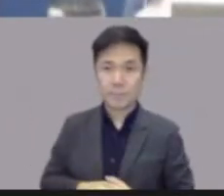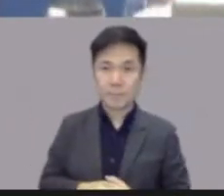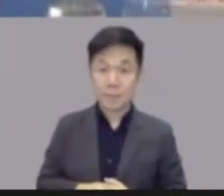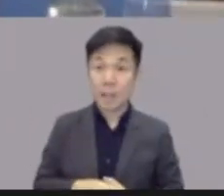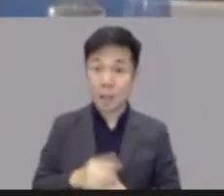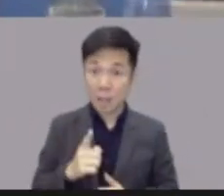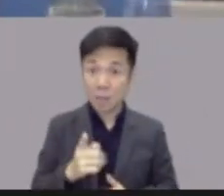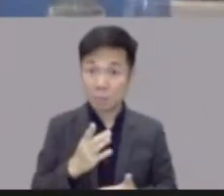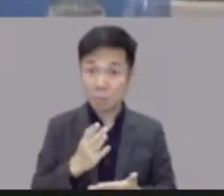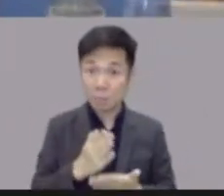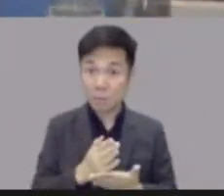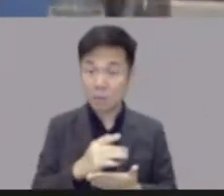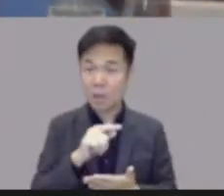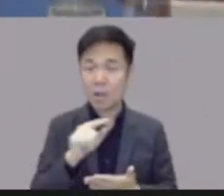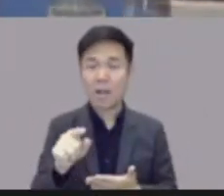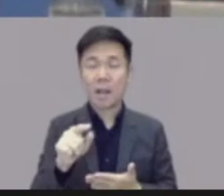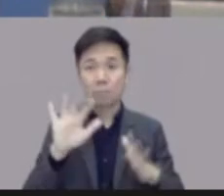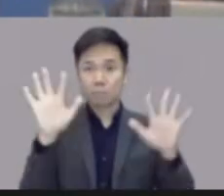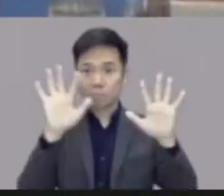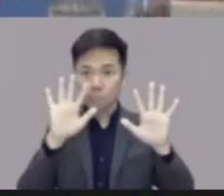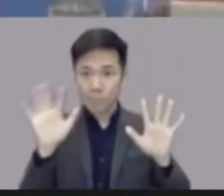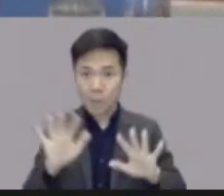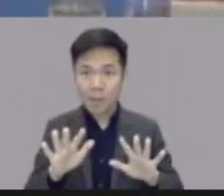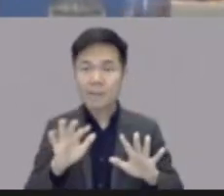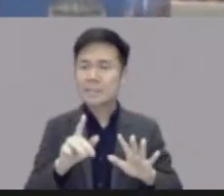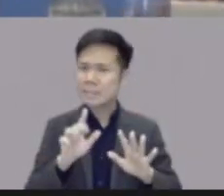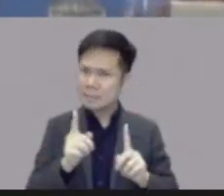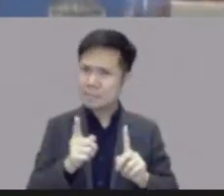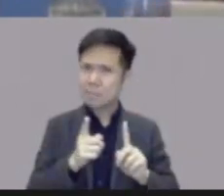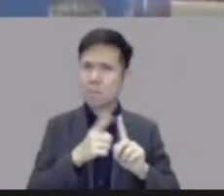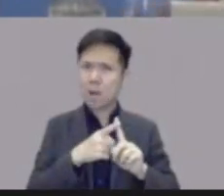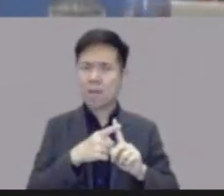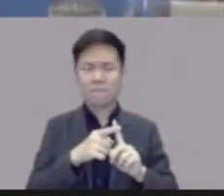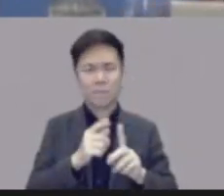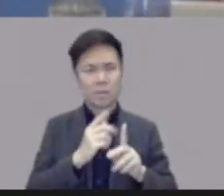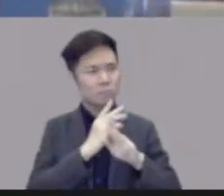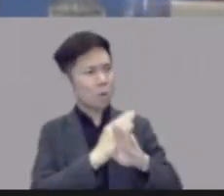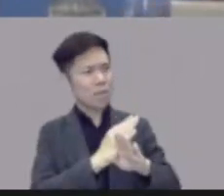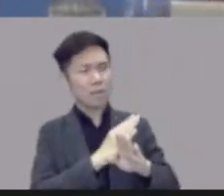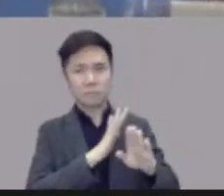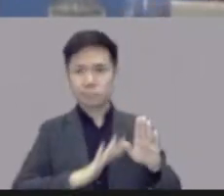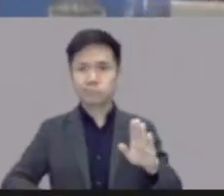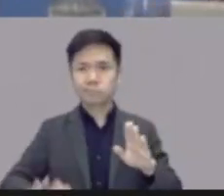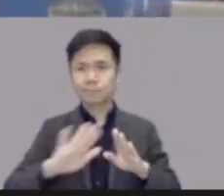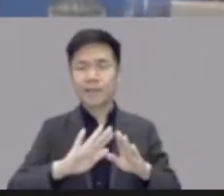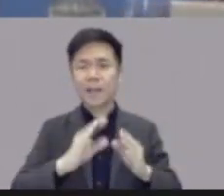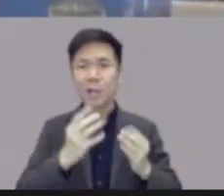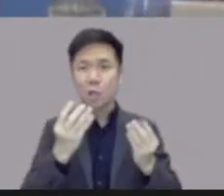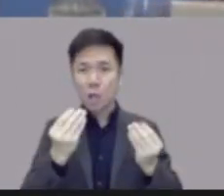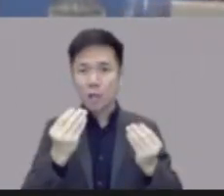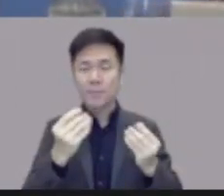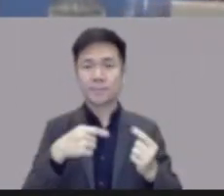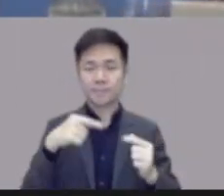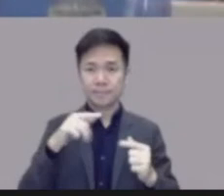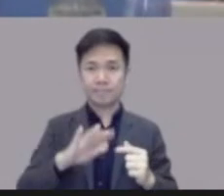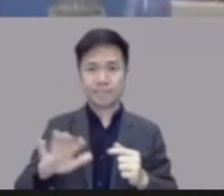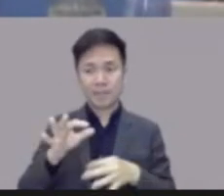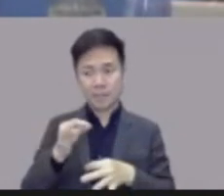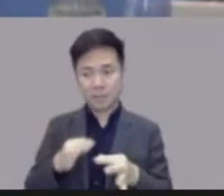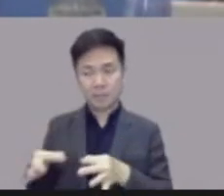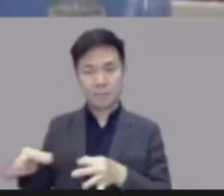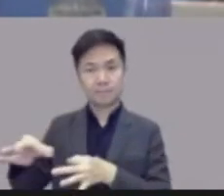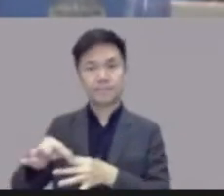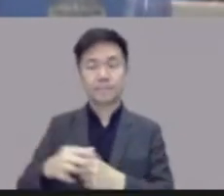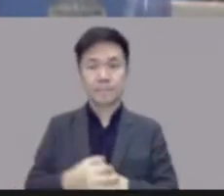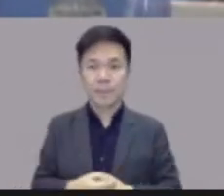that climate change poses the single most important threat to the economies in this region the resilient the the Reliance on fossil